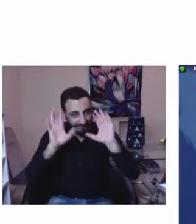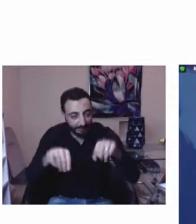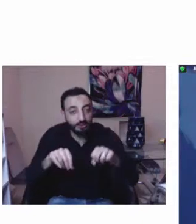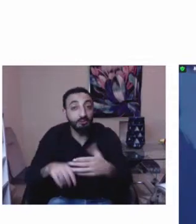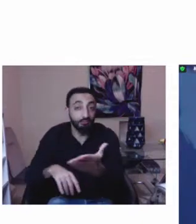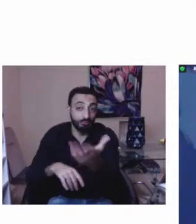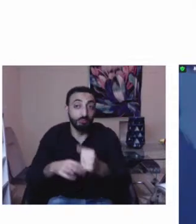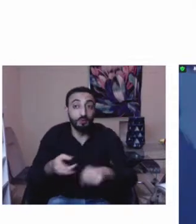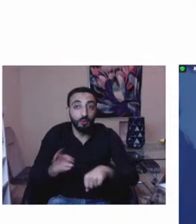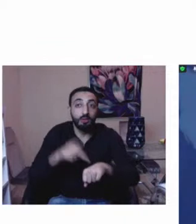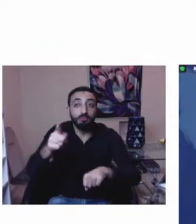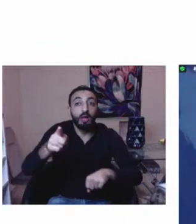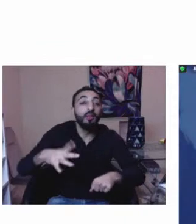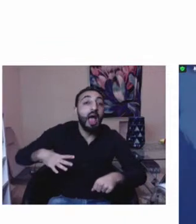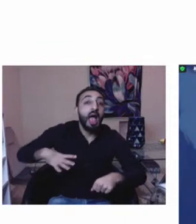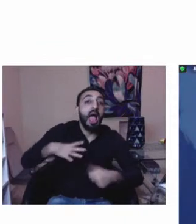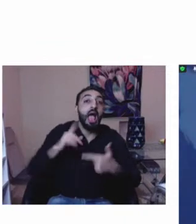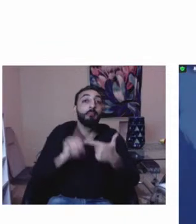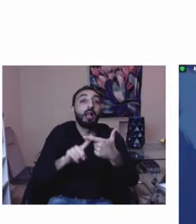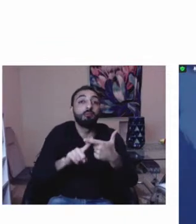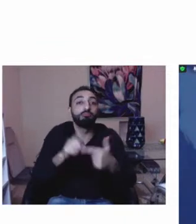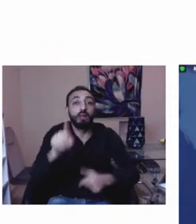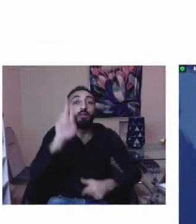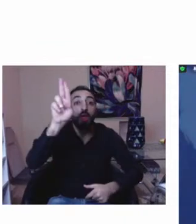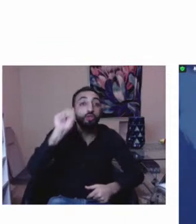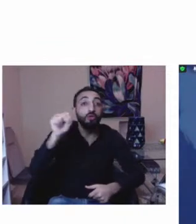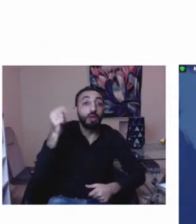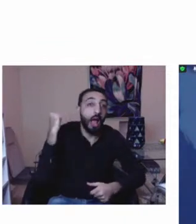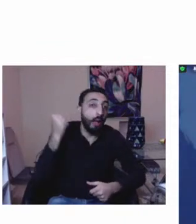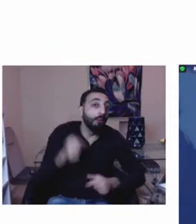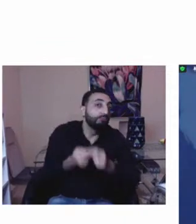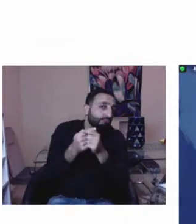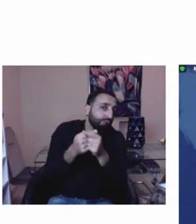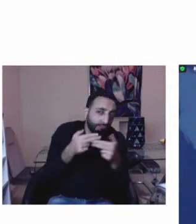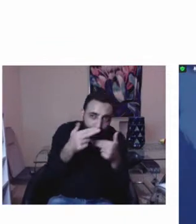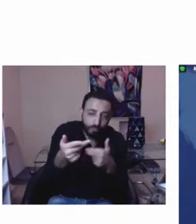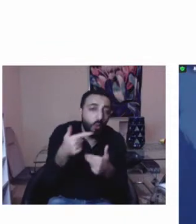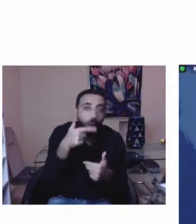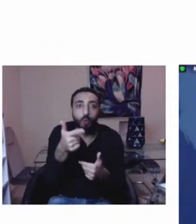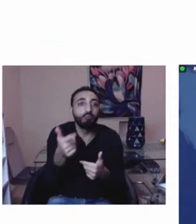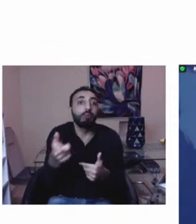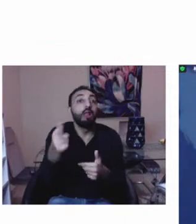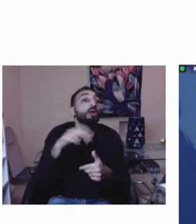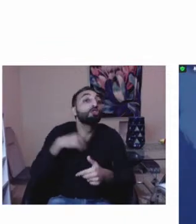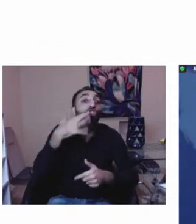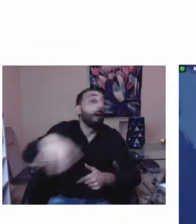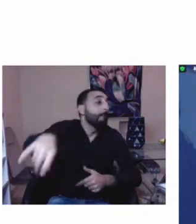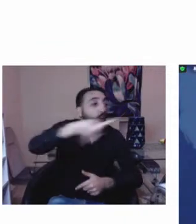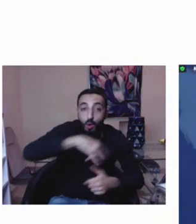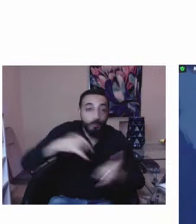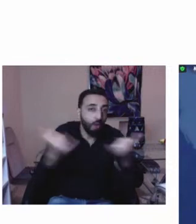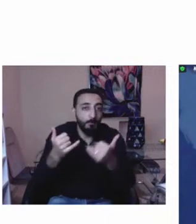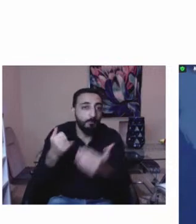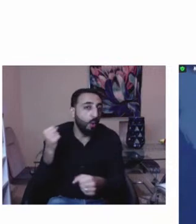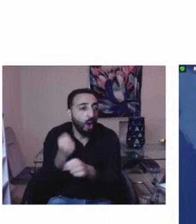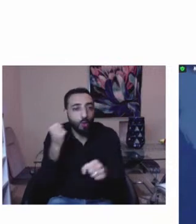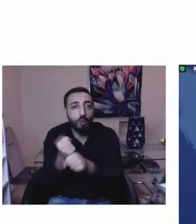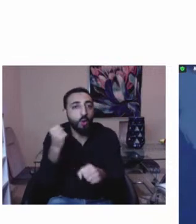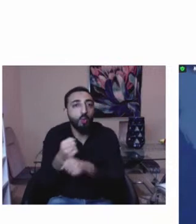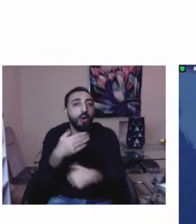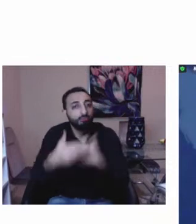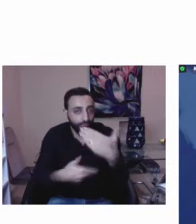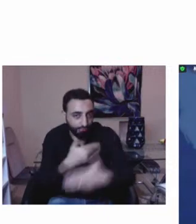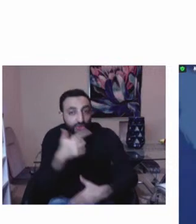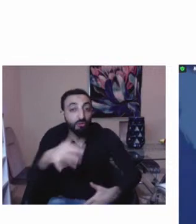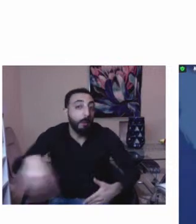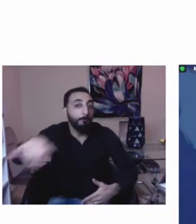youth means thinking long term and laying the ground for meeting future challenges. One could say that that